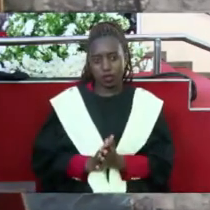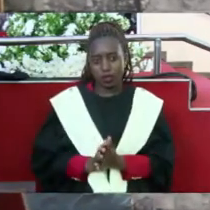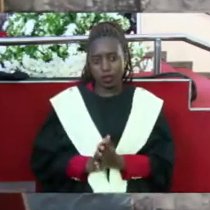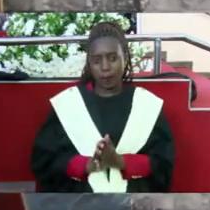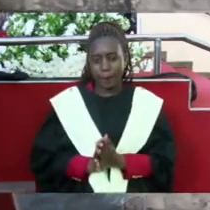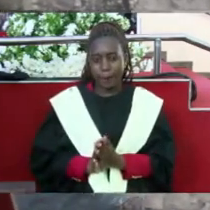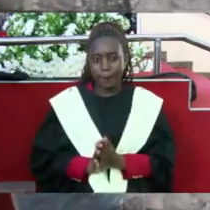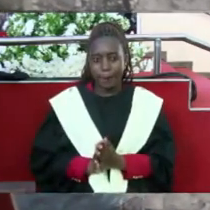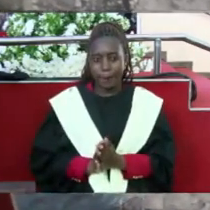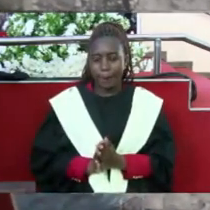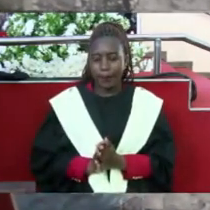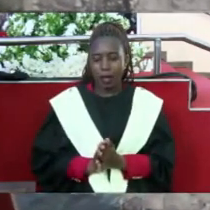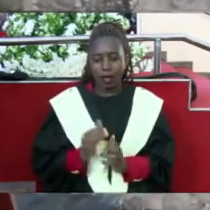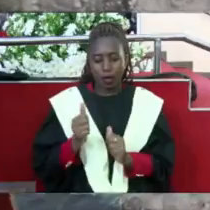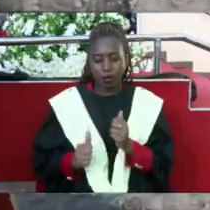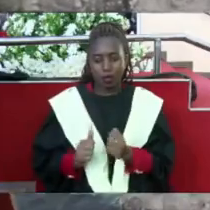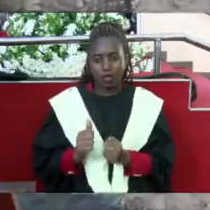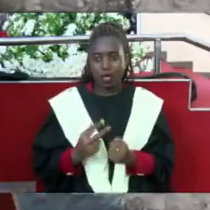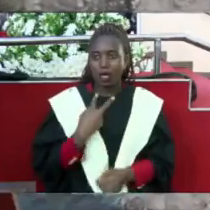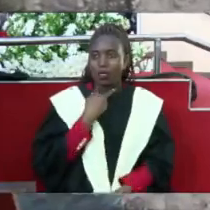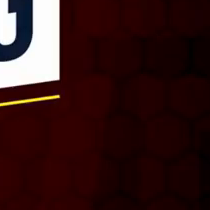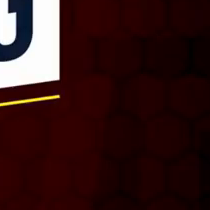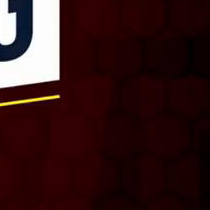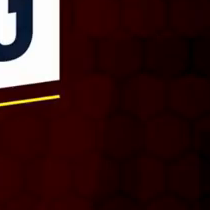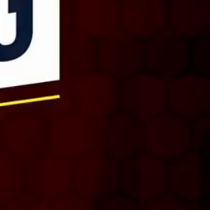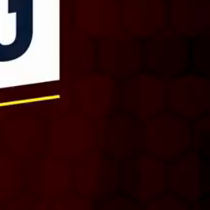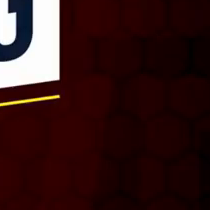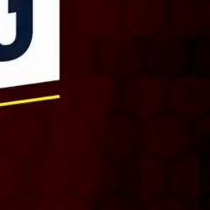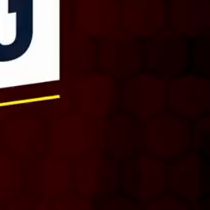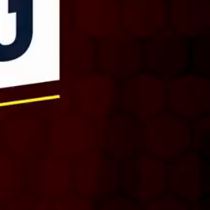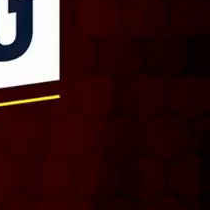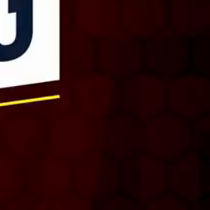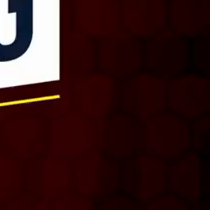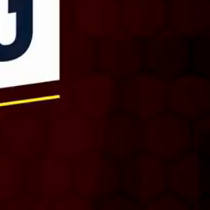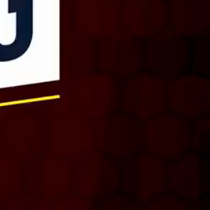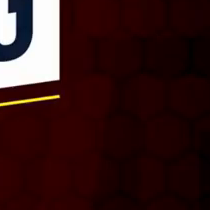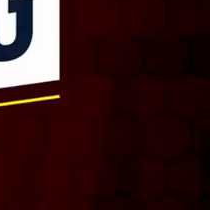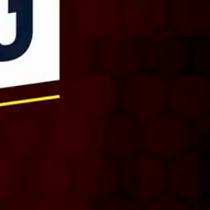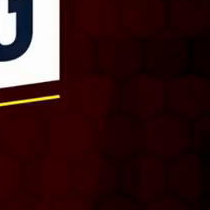situations that are holding you down. In the name of the Lord. May